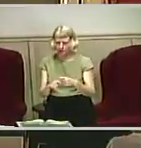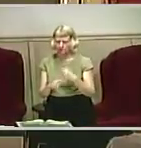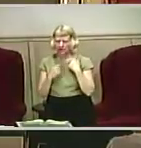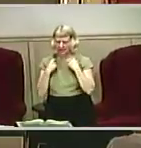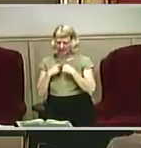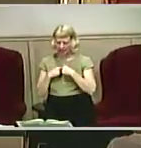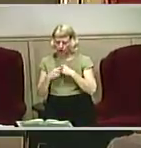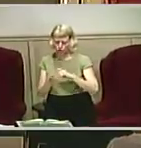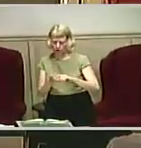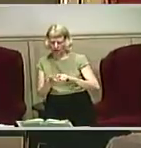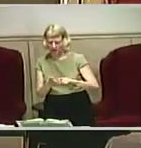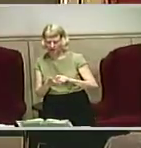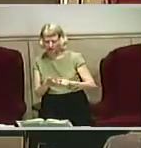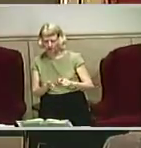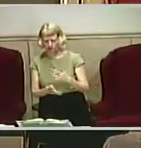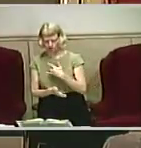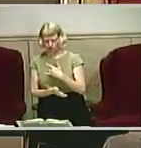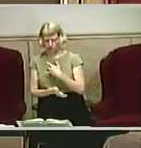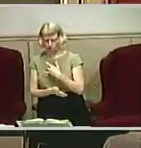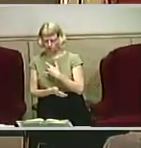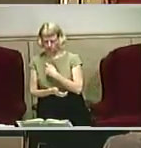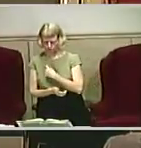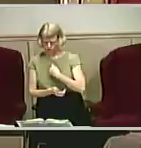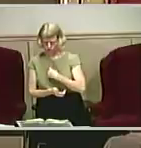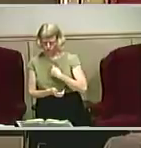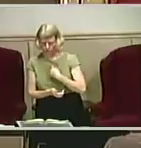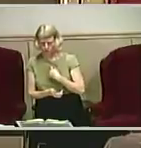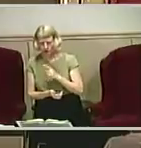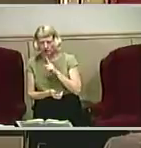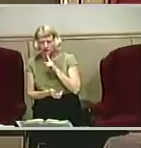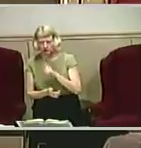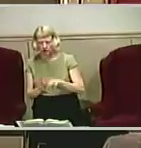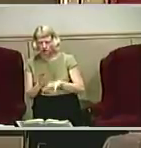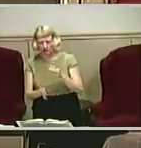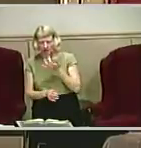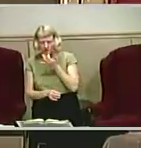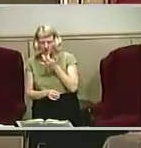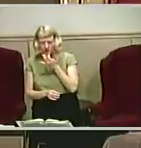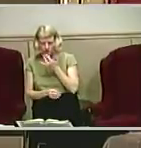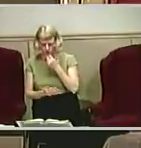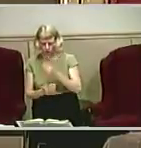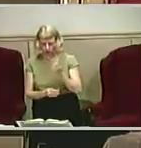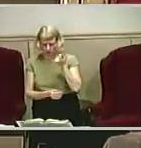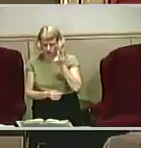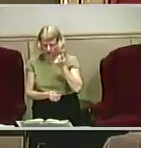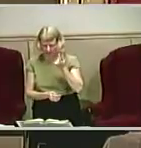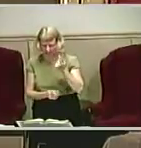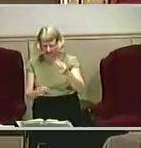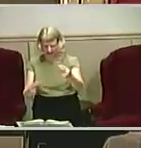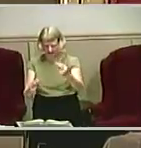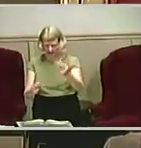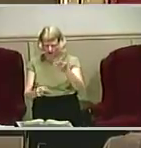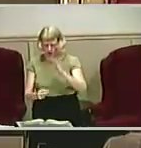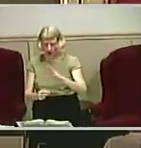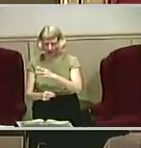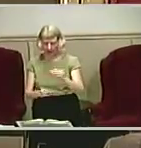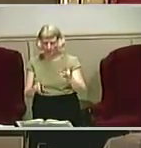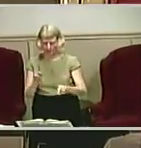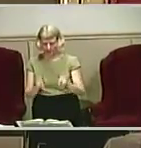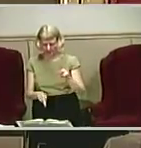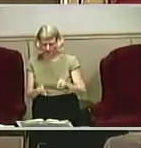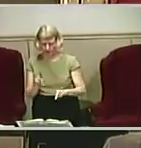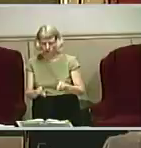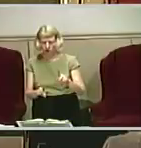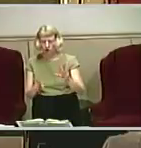neck. Write them upon the table of thine heart. So shalt thou find favor and good understanding in the sight of God and